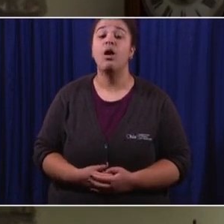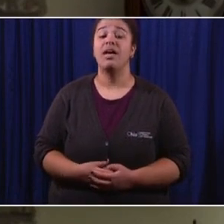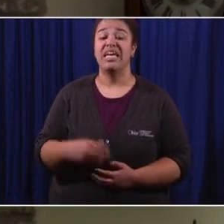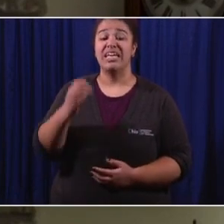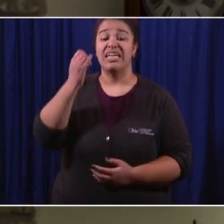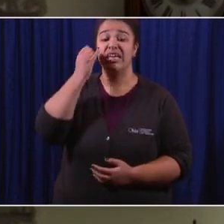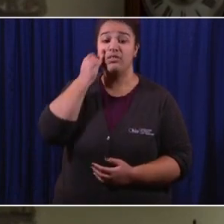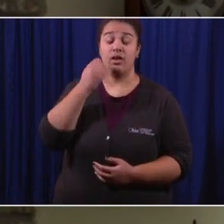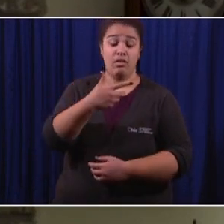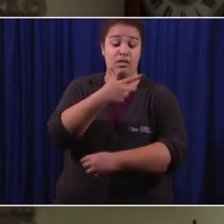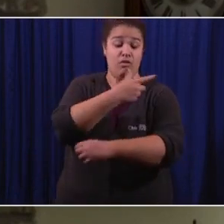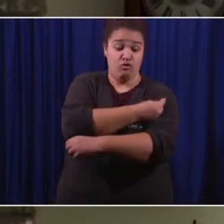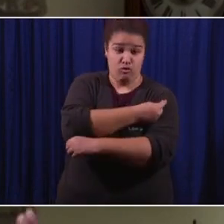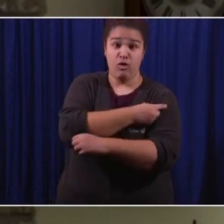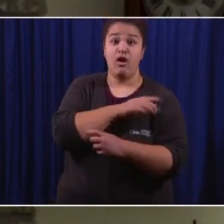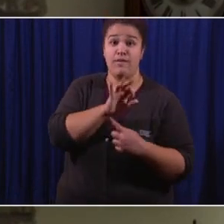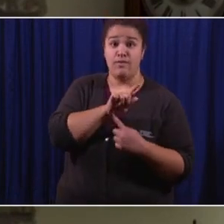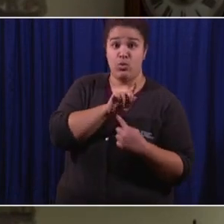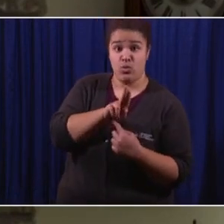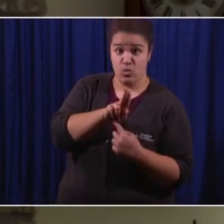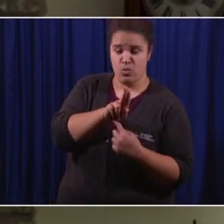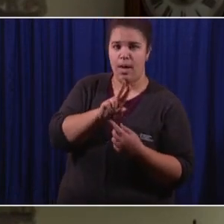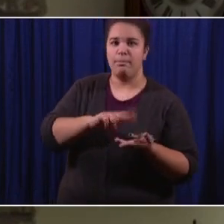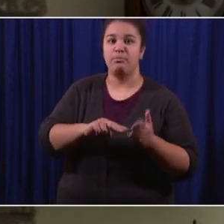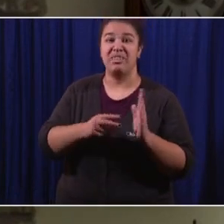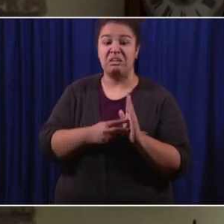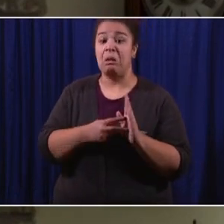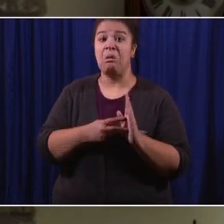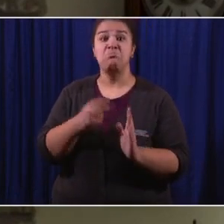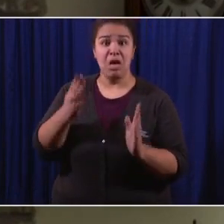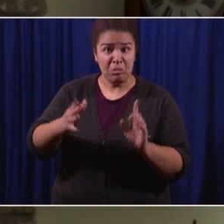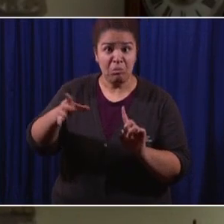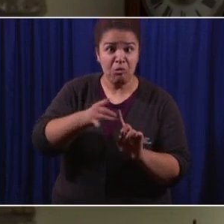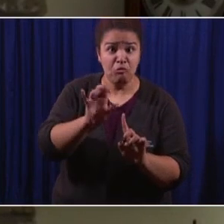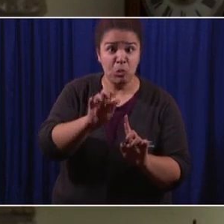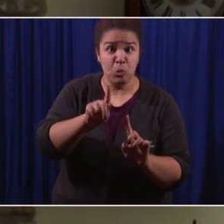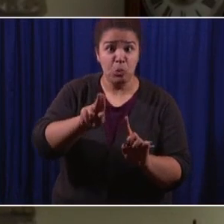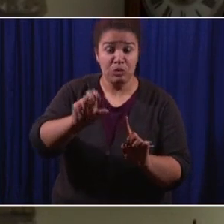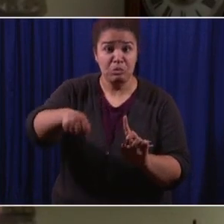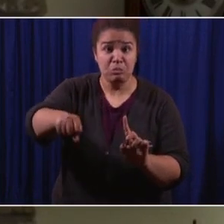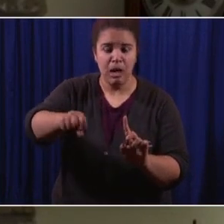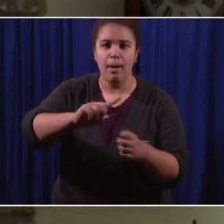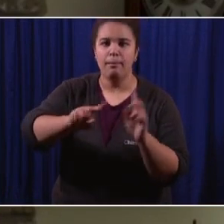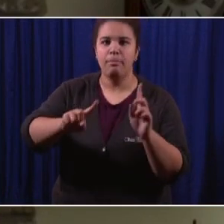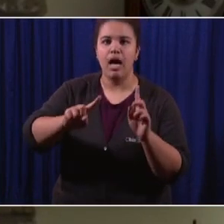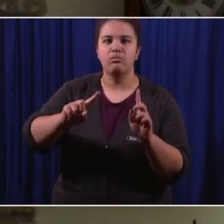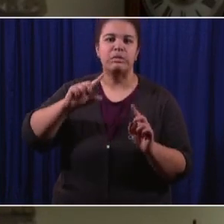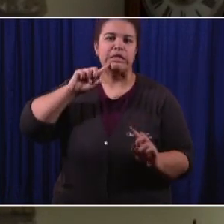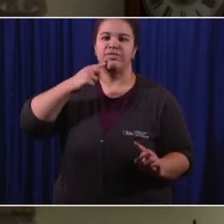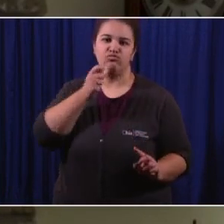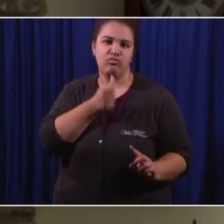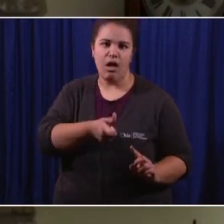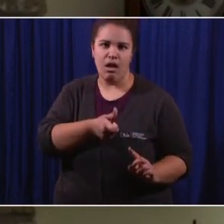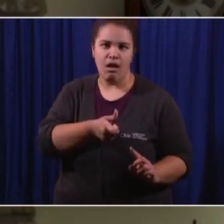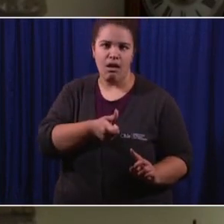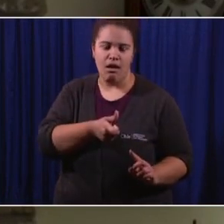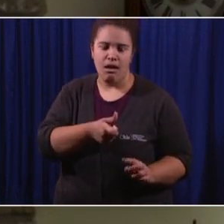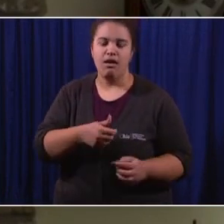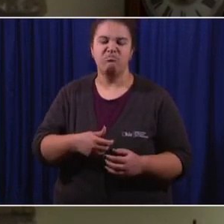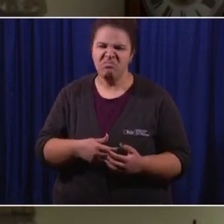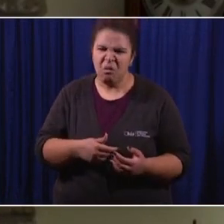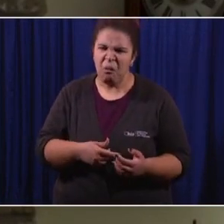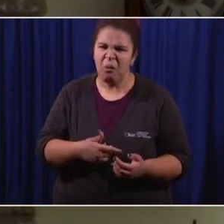of the flu. We know that will save lives. Flu can be deadly, particularly to the young, particularly to the old. And so it's the right